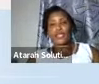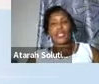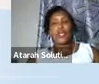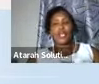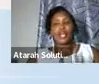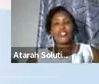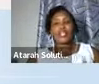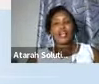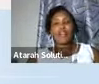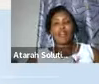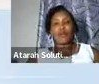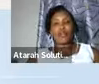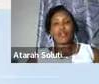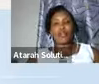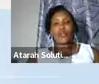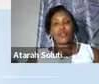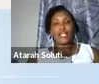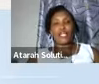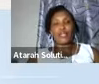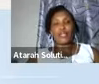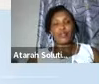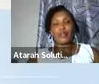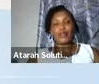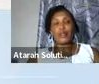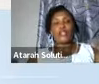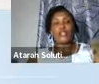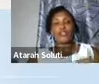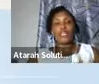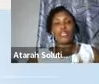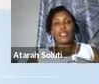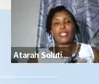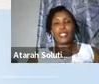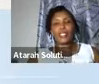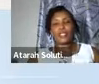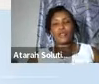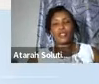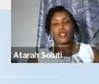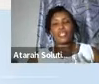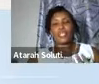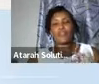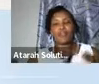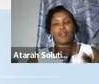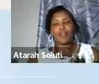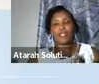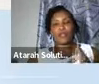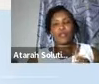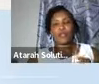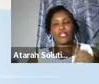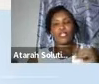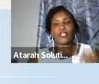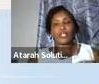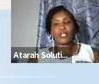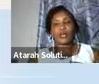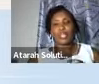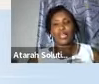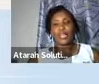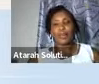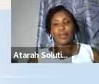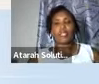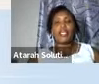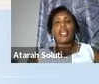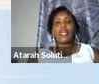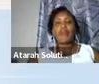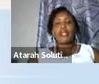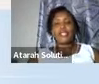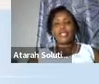season 3. They actually have an offer to you at the end of this. So if you're here, please stay tuned, because they have free offers for you to get trained on their